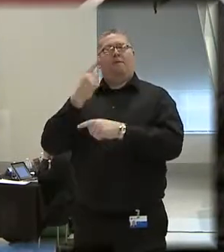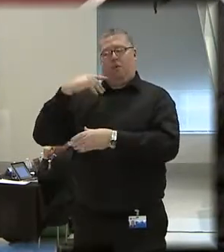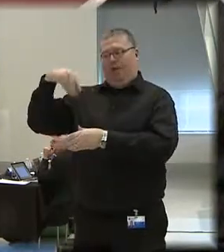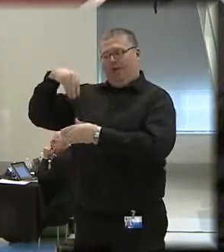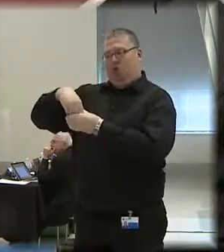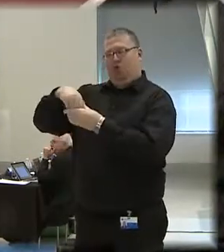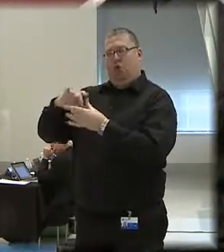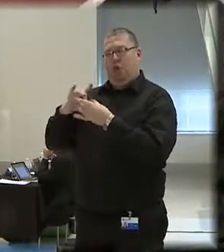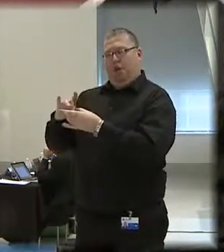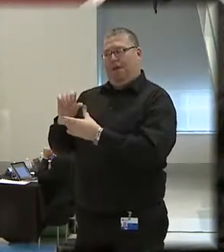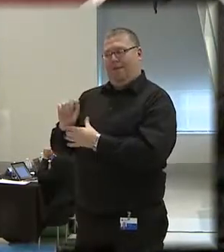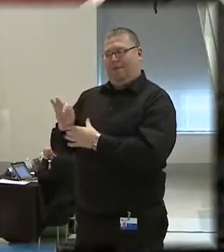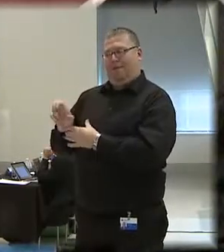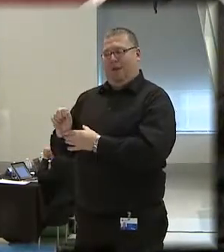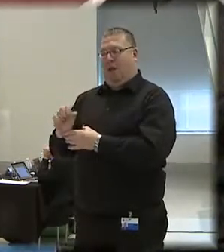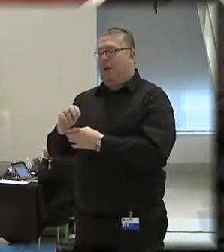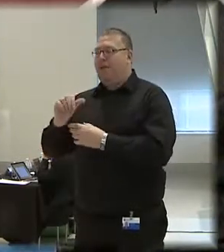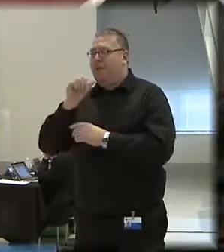than the litigation.